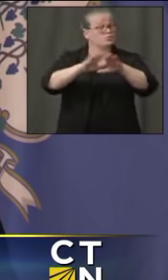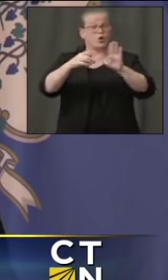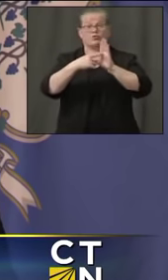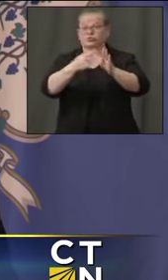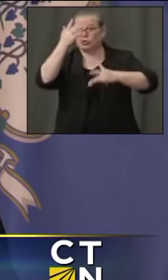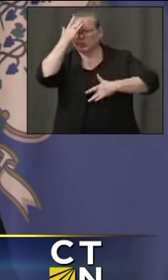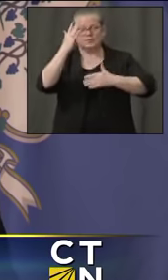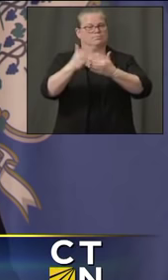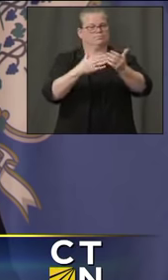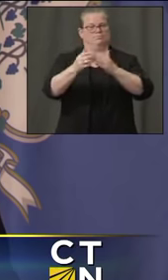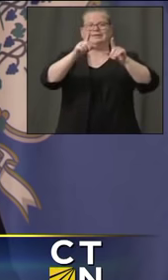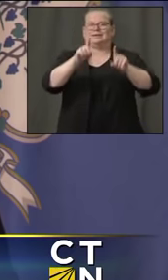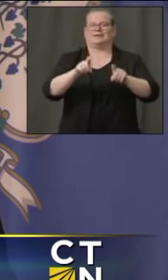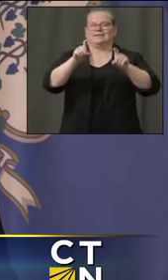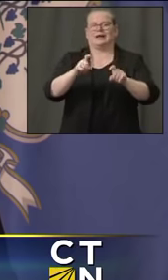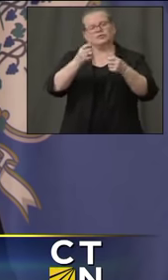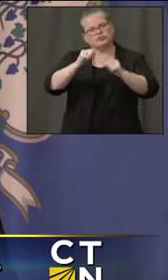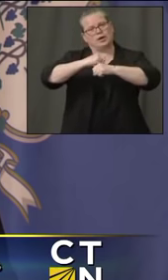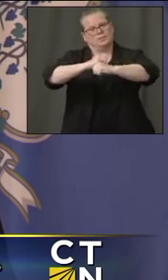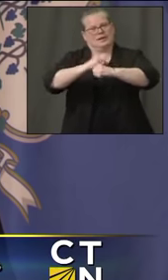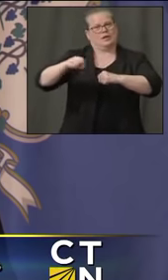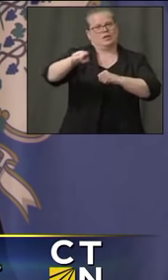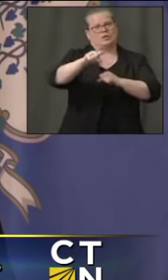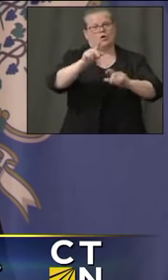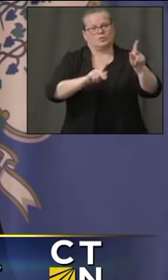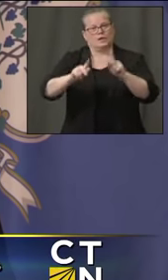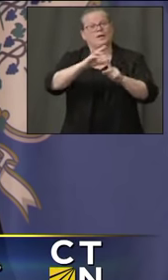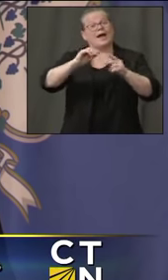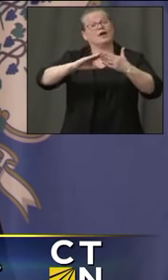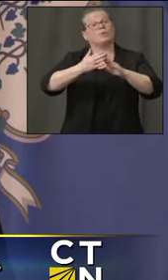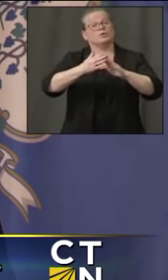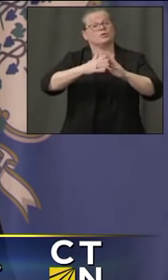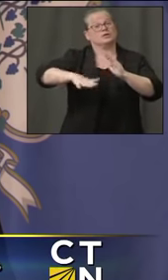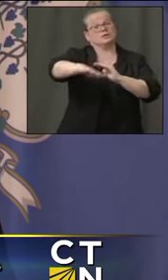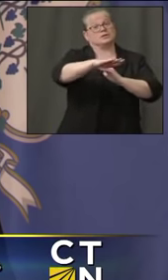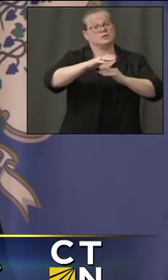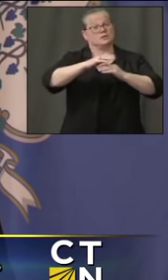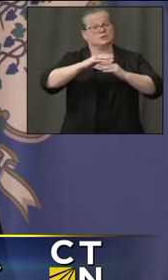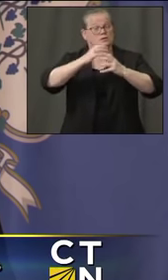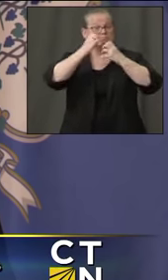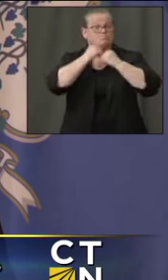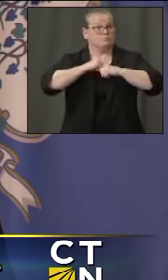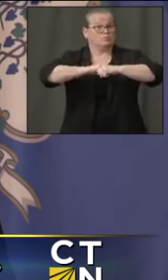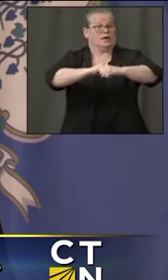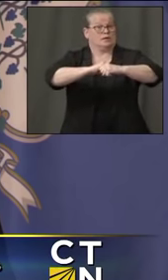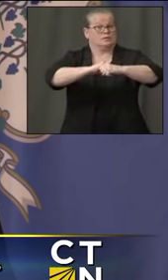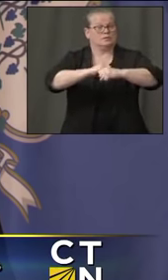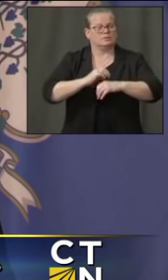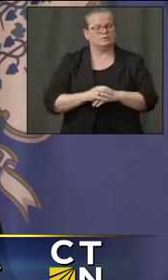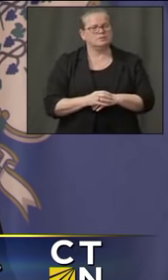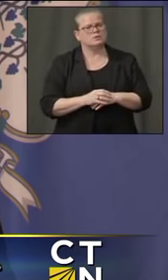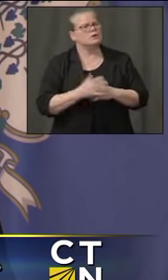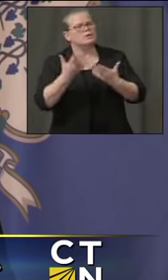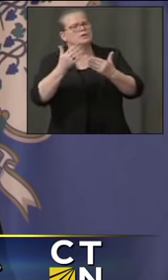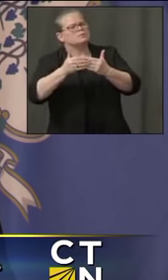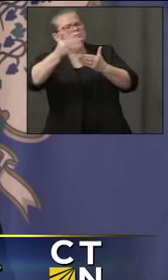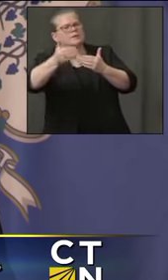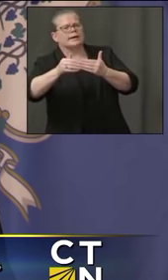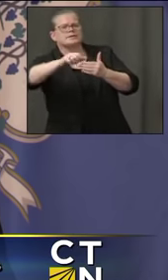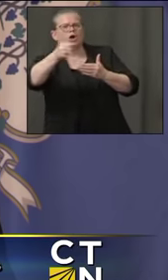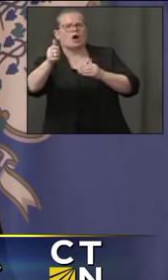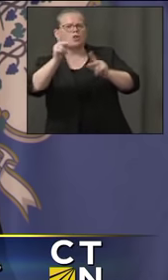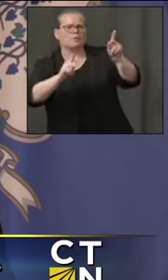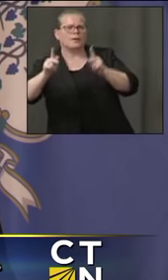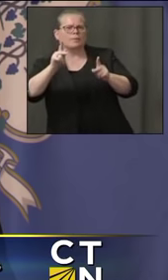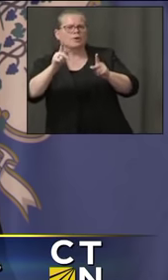to protect them and protect those communities. What about beyond the vulnerable populations? Asymptomatic people should not be